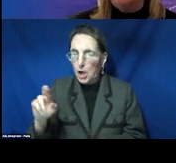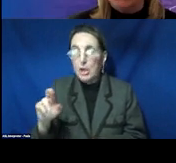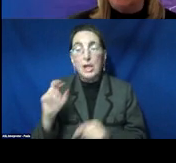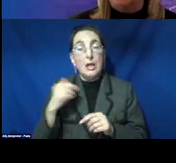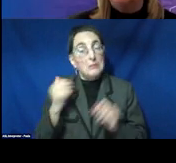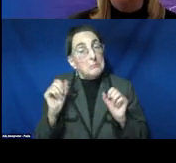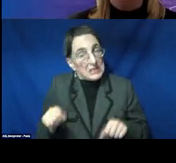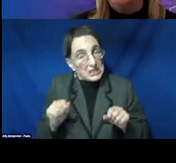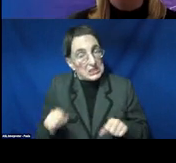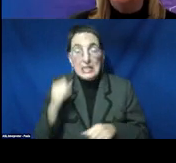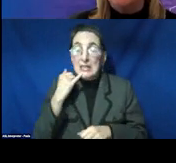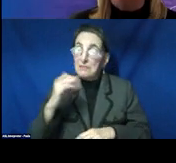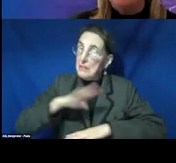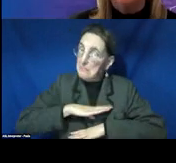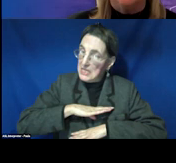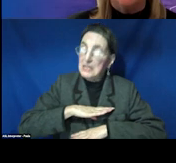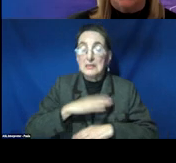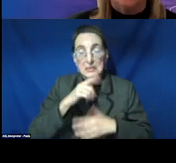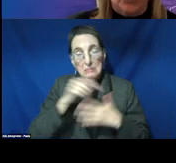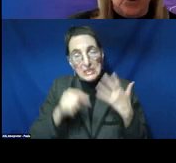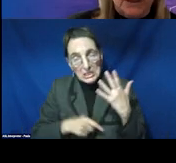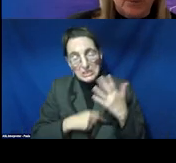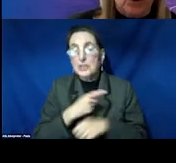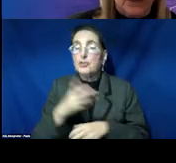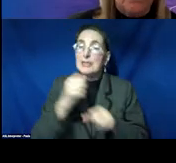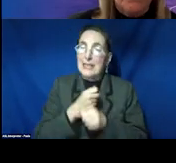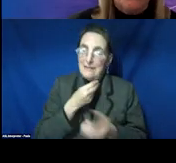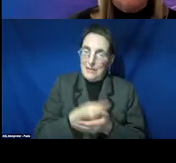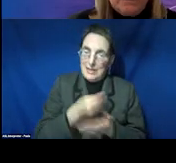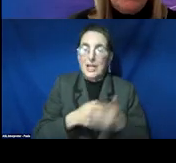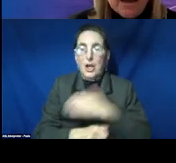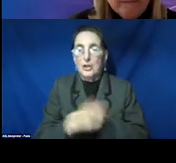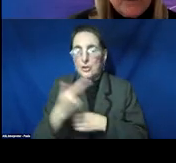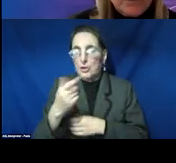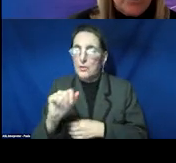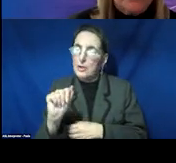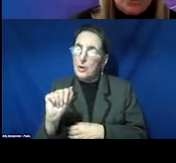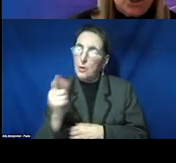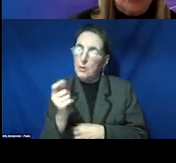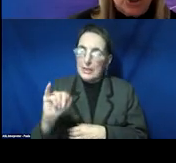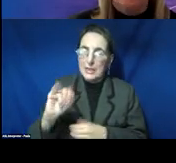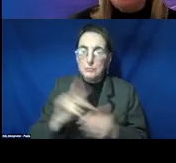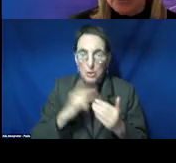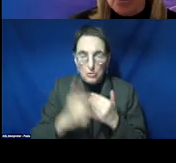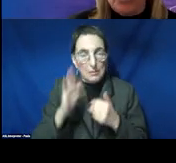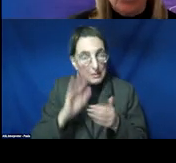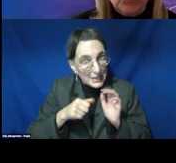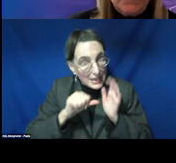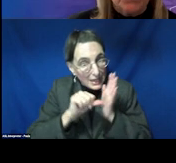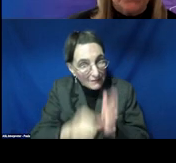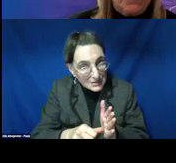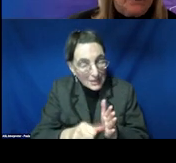certain conditions, to receive funding under the GOLI program. Let me emphasize to you, though, that there